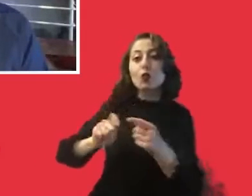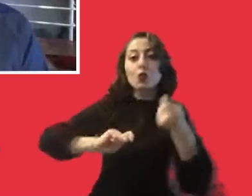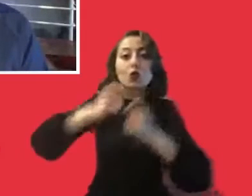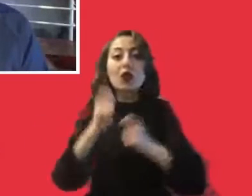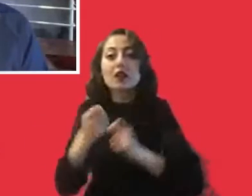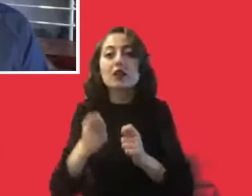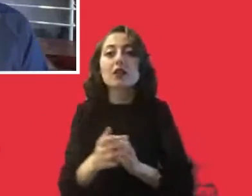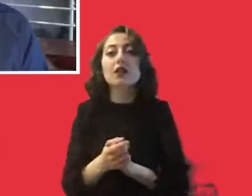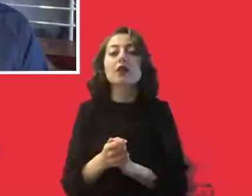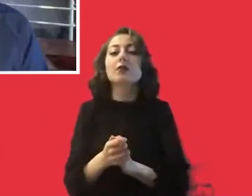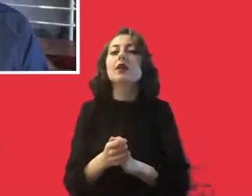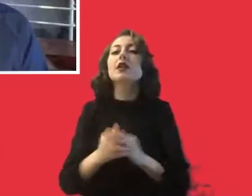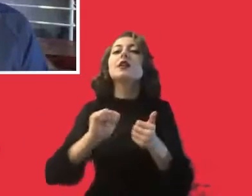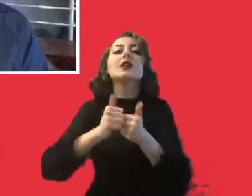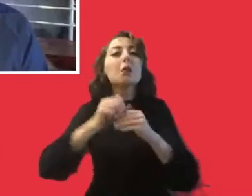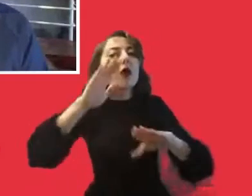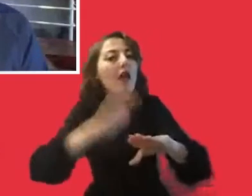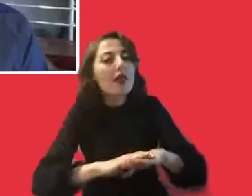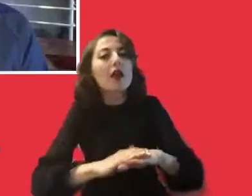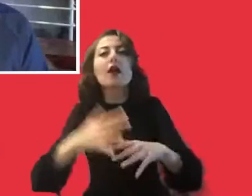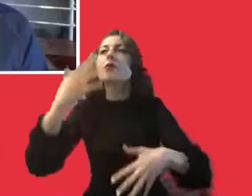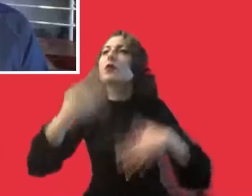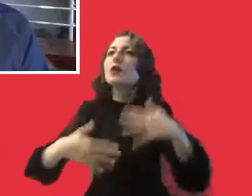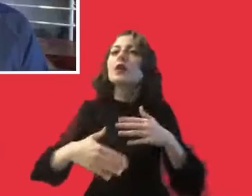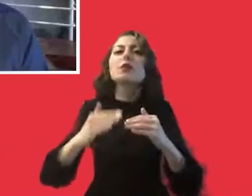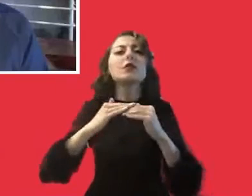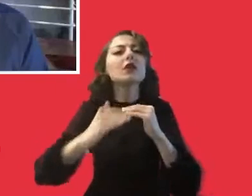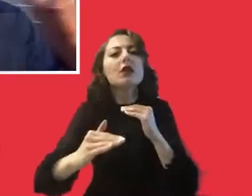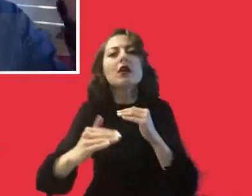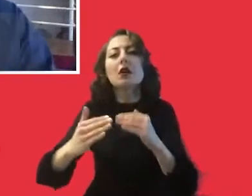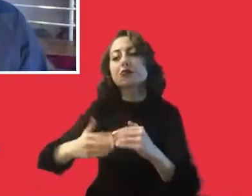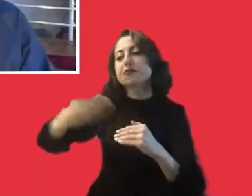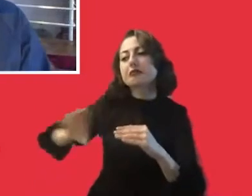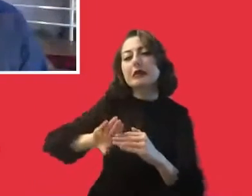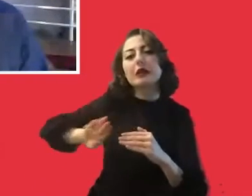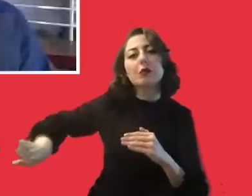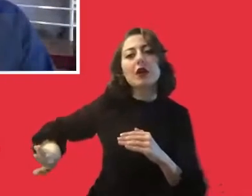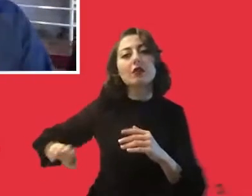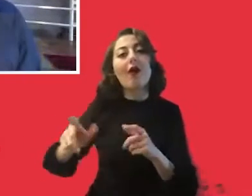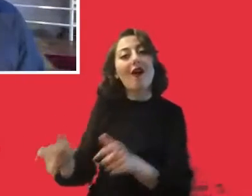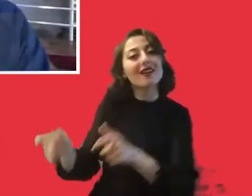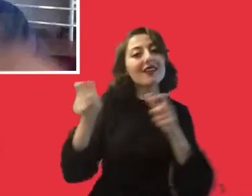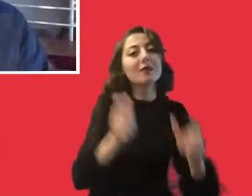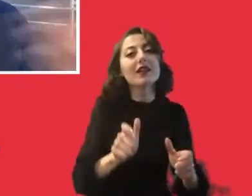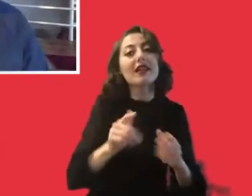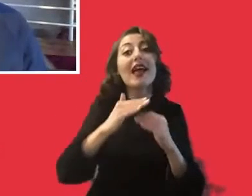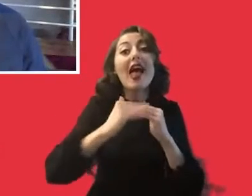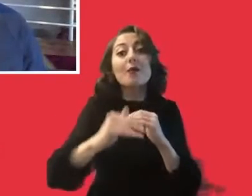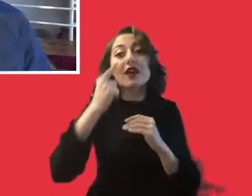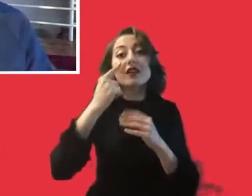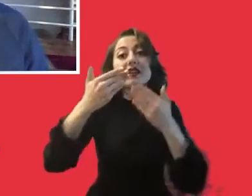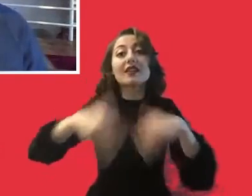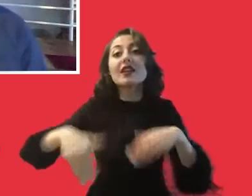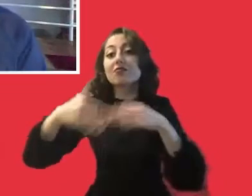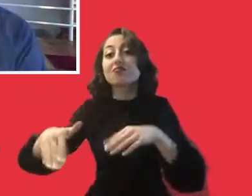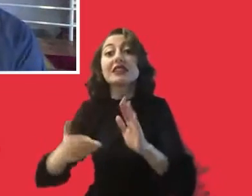put it in the center. We said that if you can do sports, actually, we are saying that we can remove all the barriers